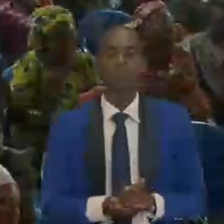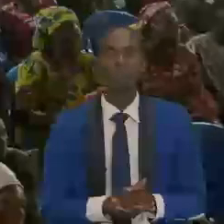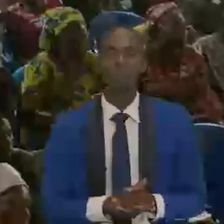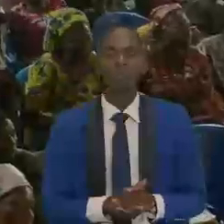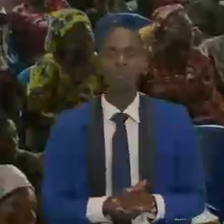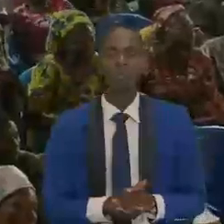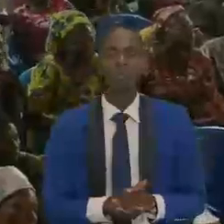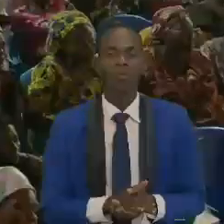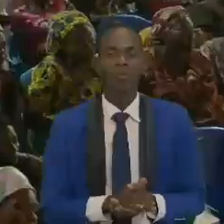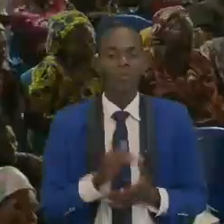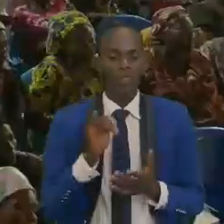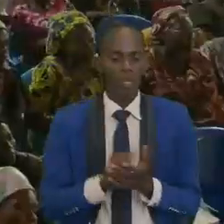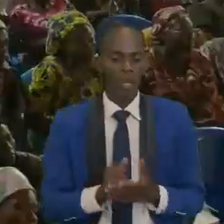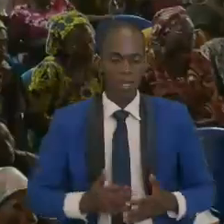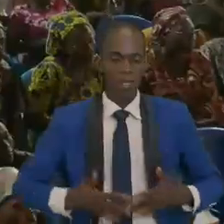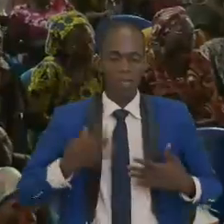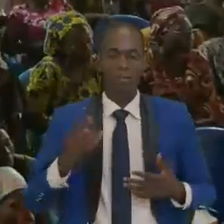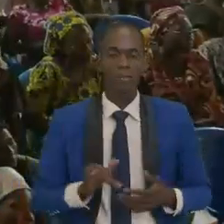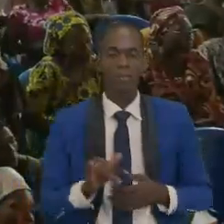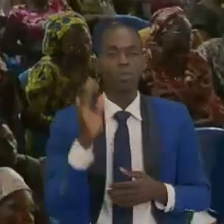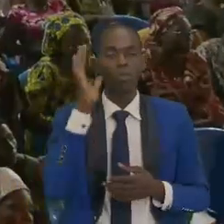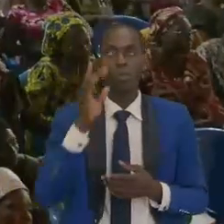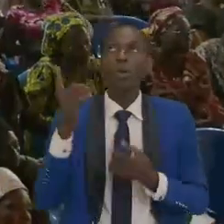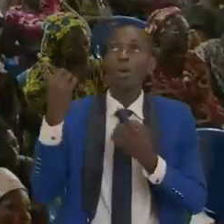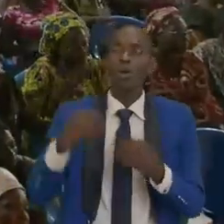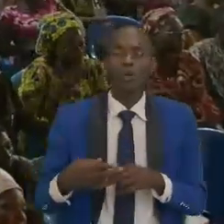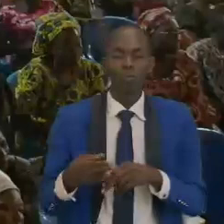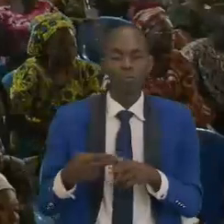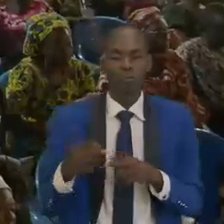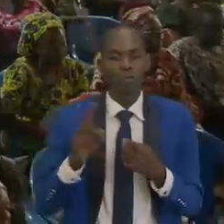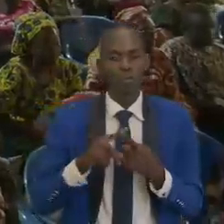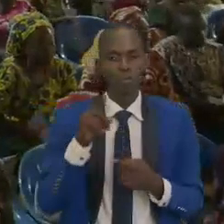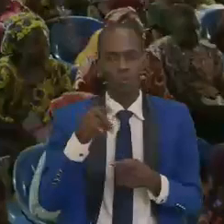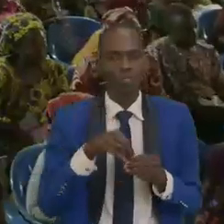That life eternal will come to you.